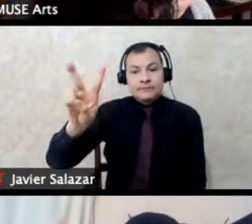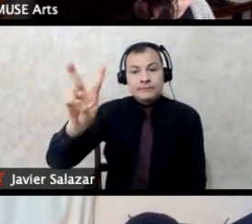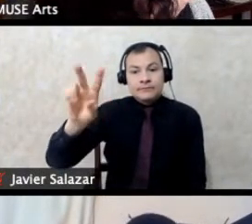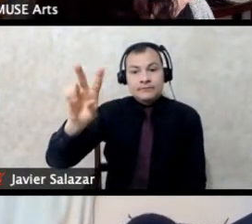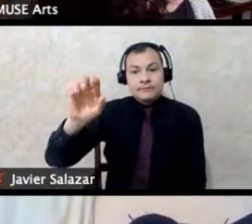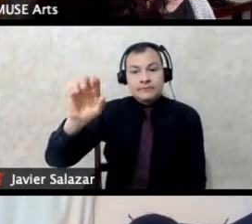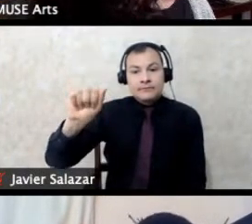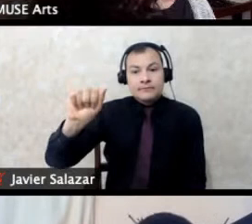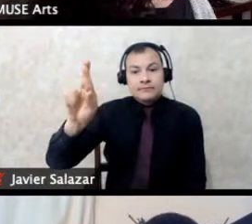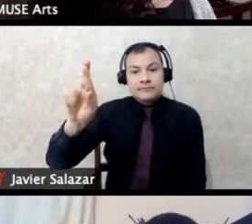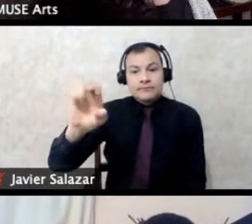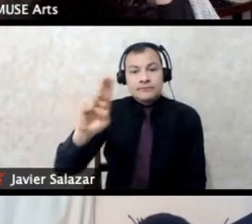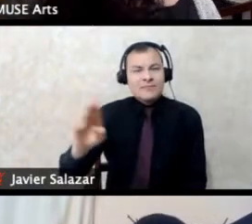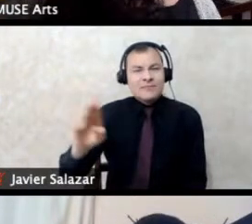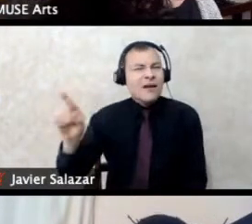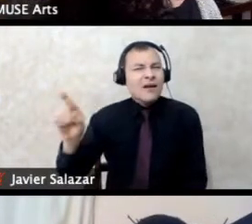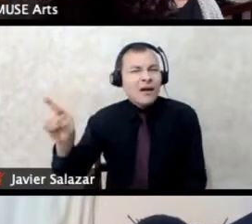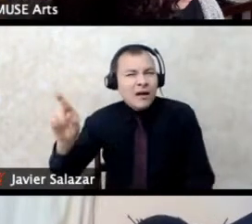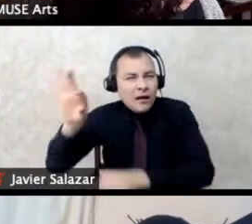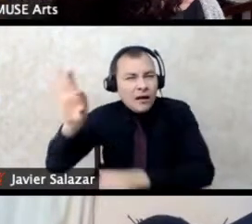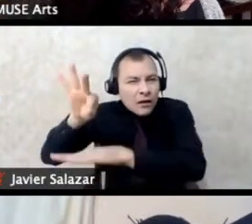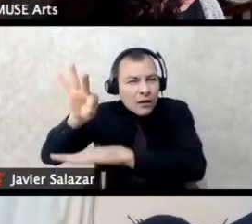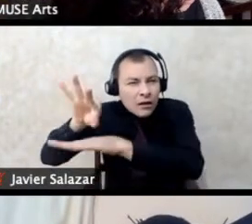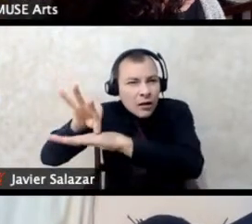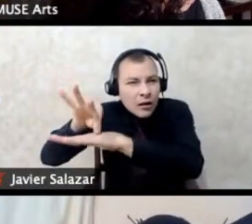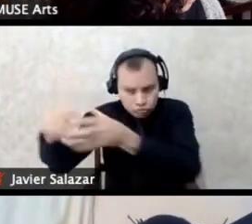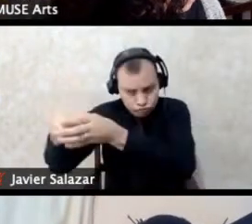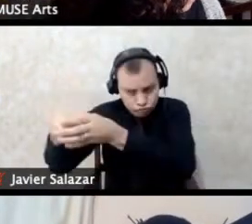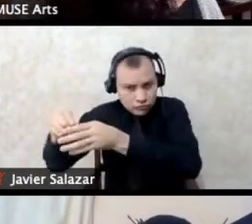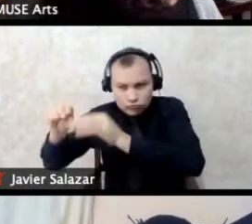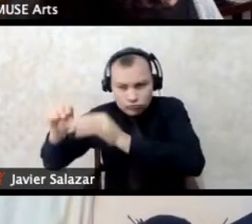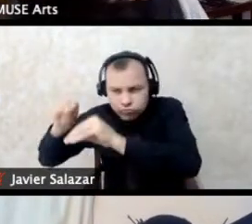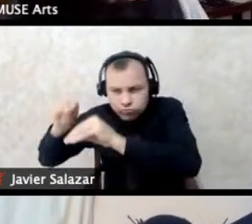Darién, en el Calima Valle. Colombia.